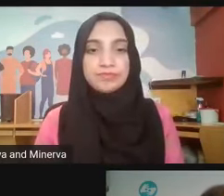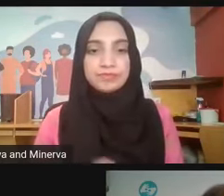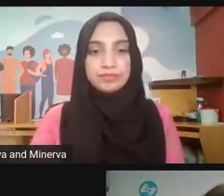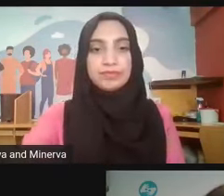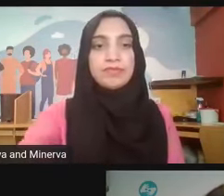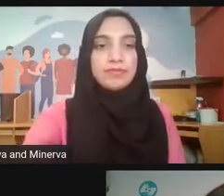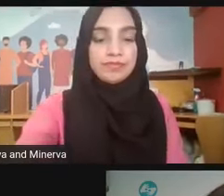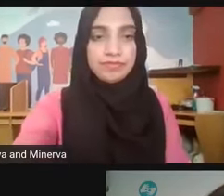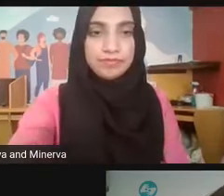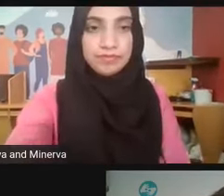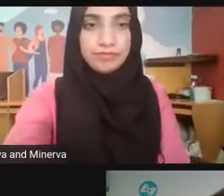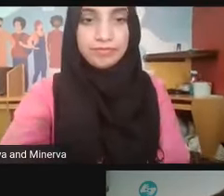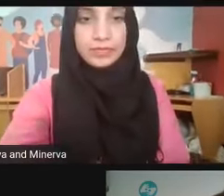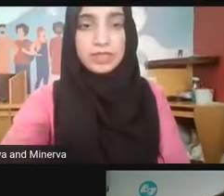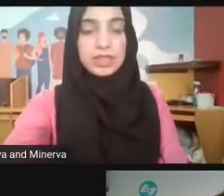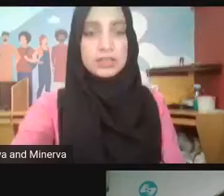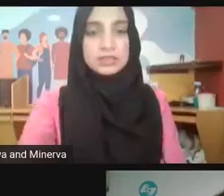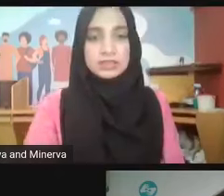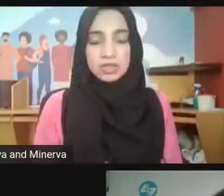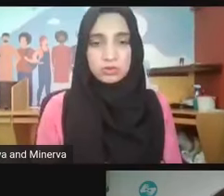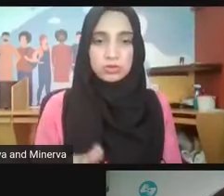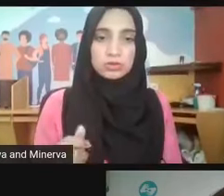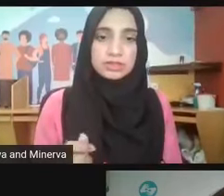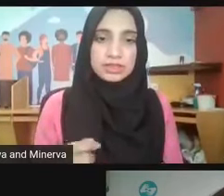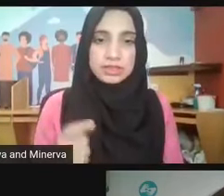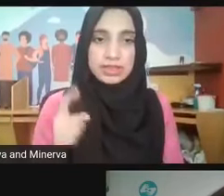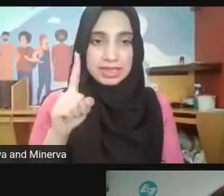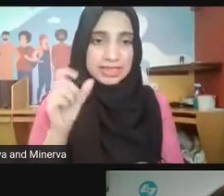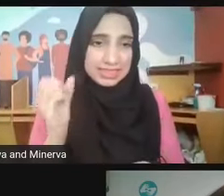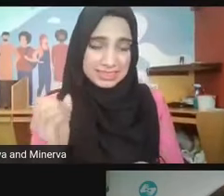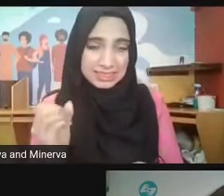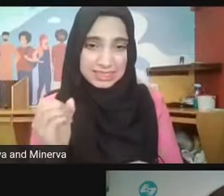about 10 or 12 years ago, Dr. Rufina